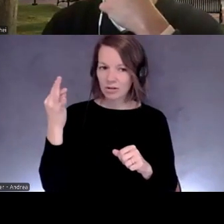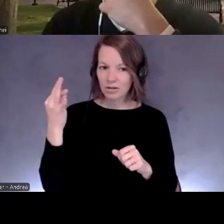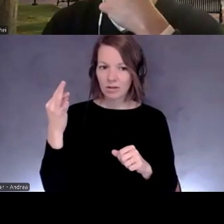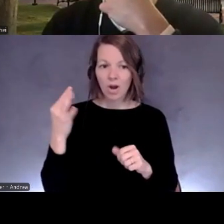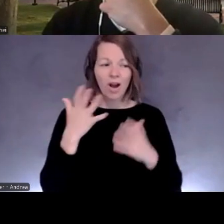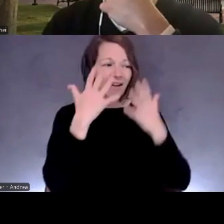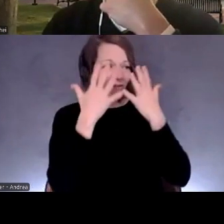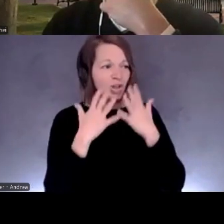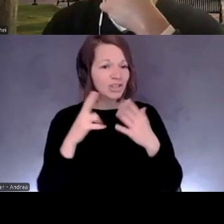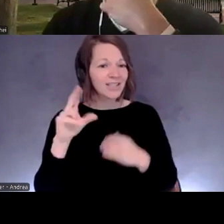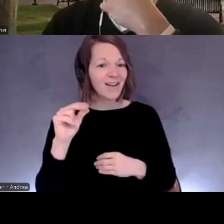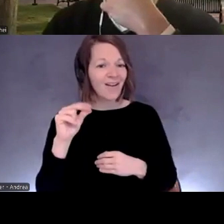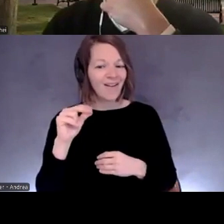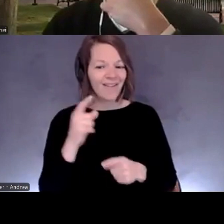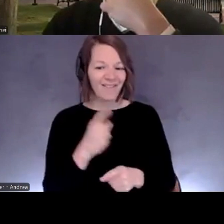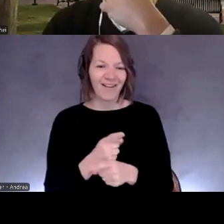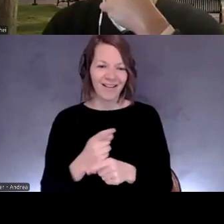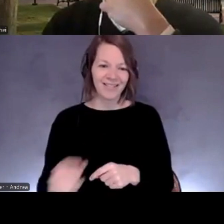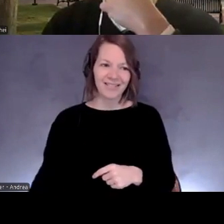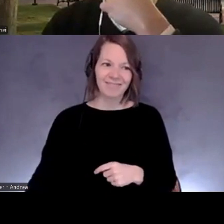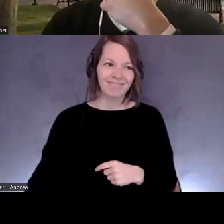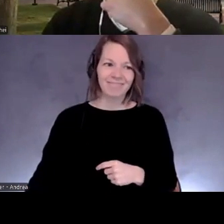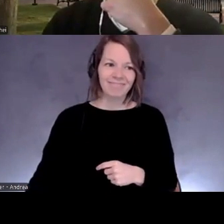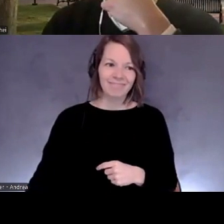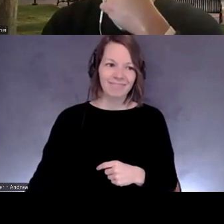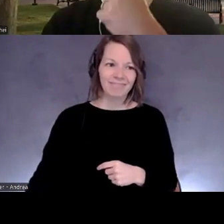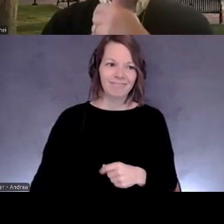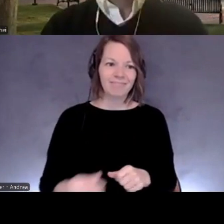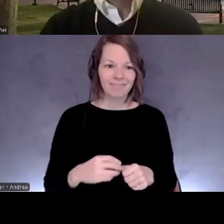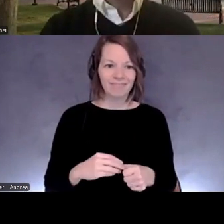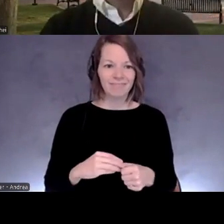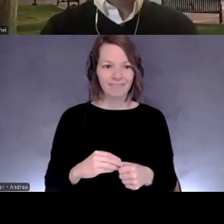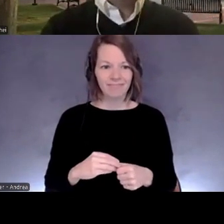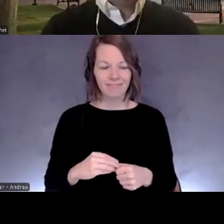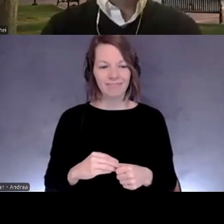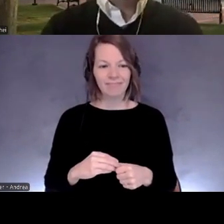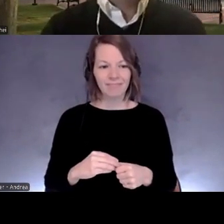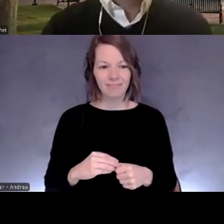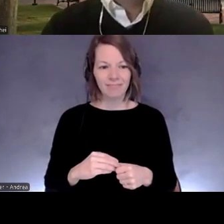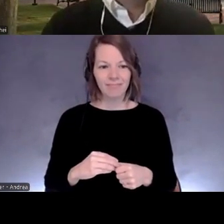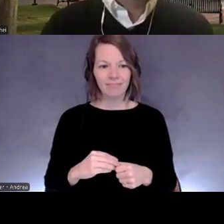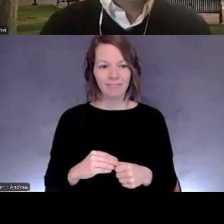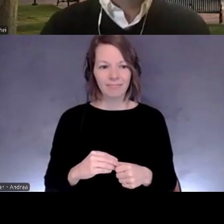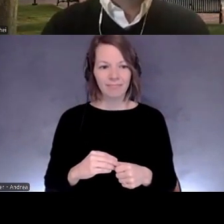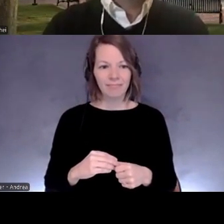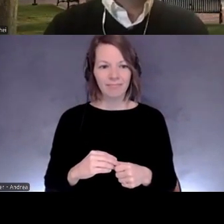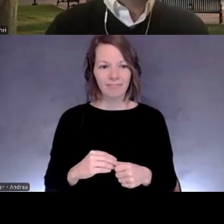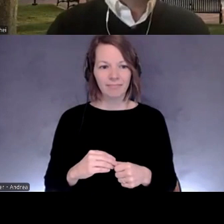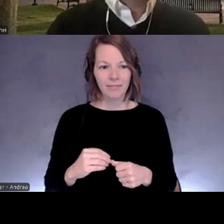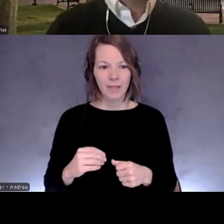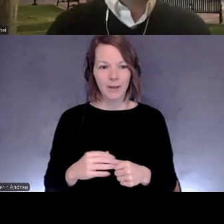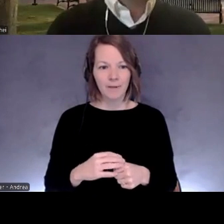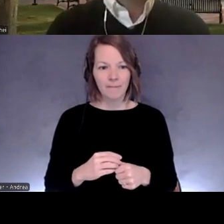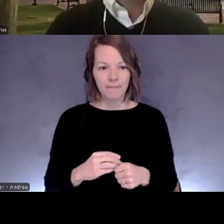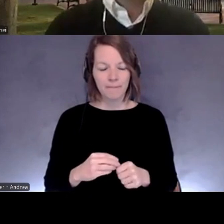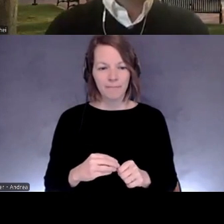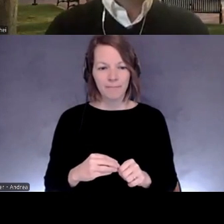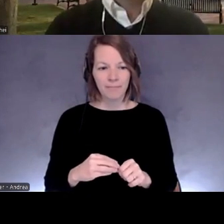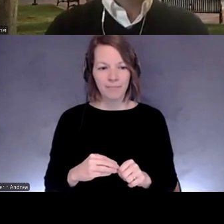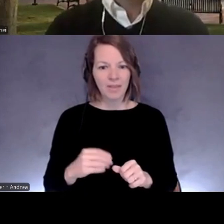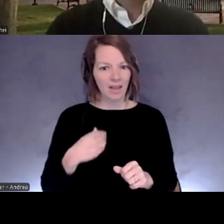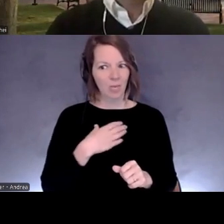unfortunately, no. Yeah. No. Yeah, No. none of us are that fluent in French, and I wish we